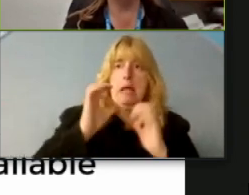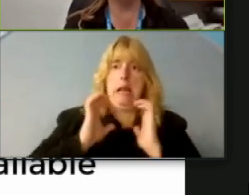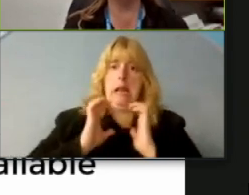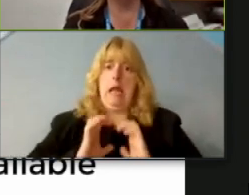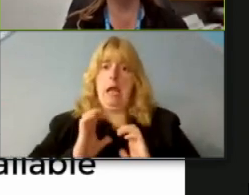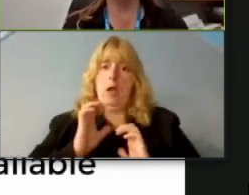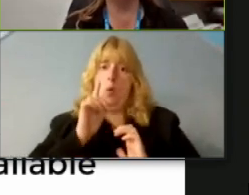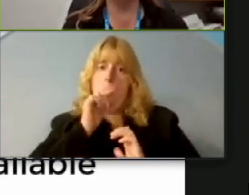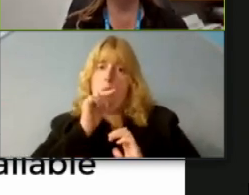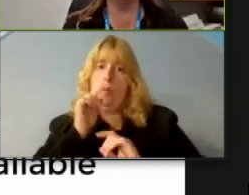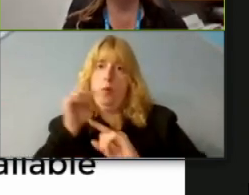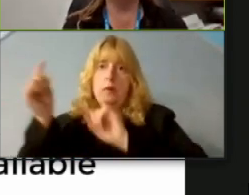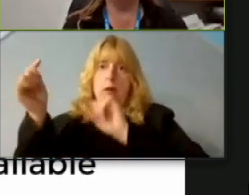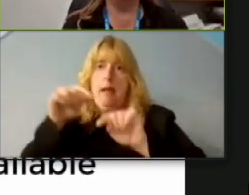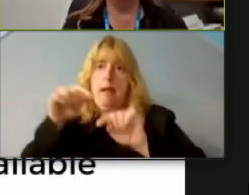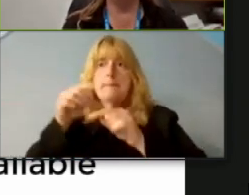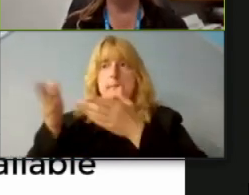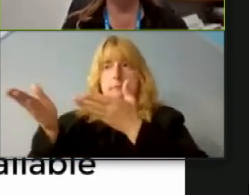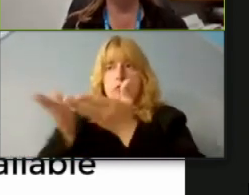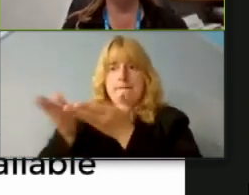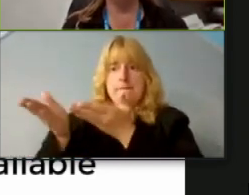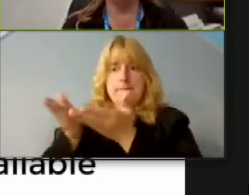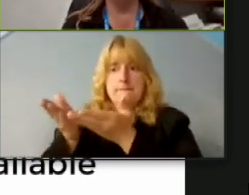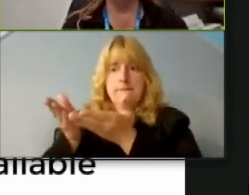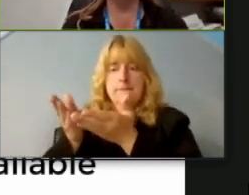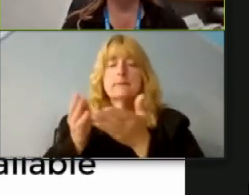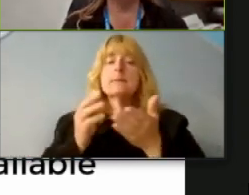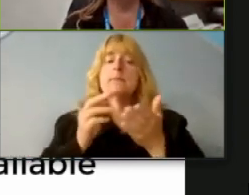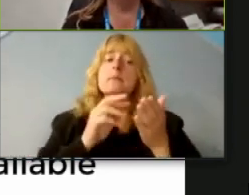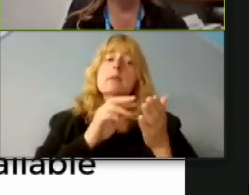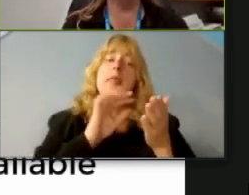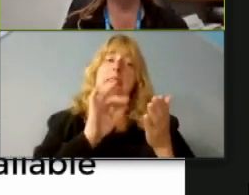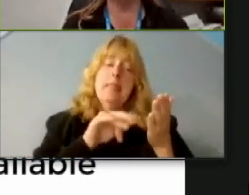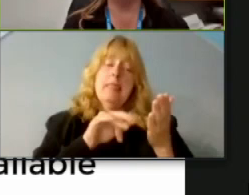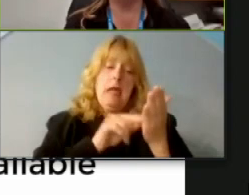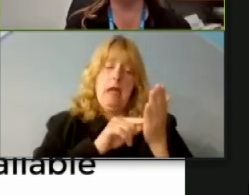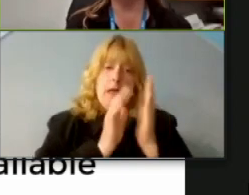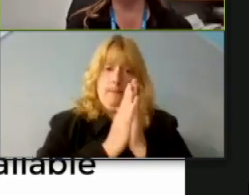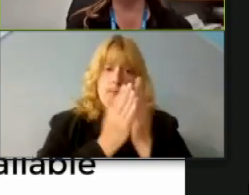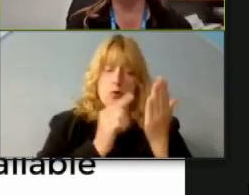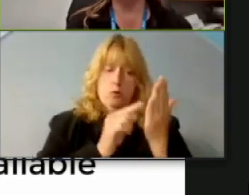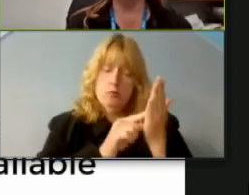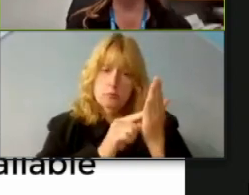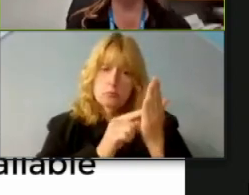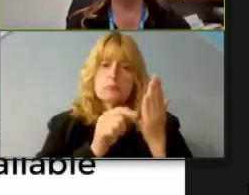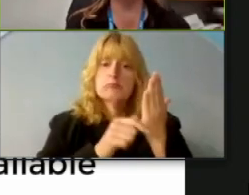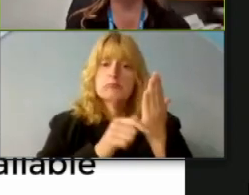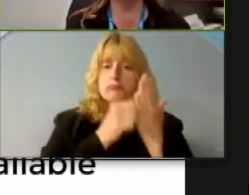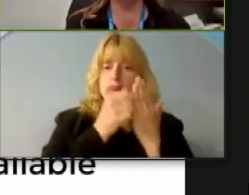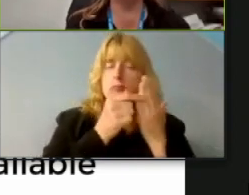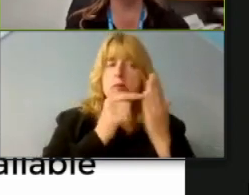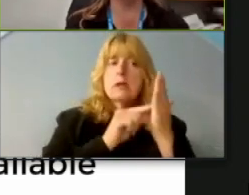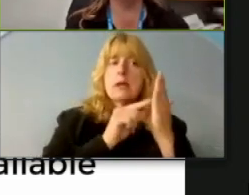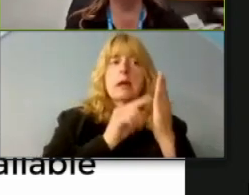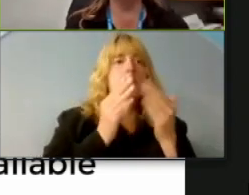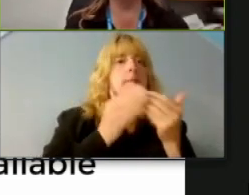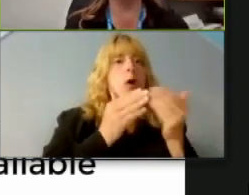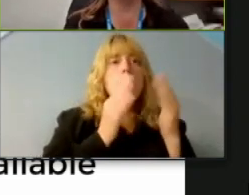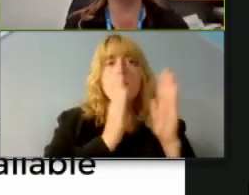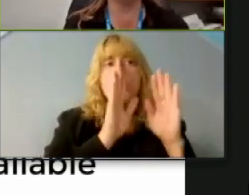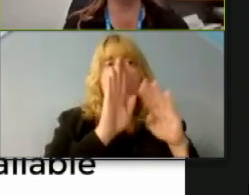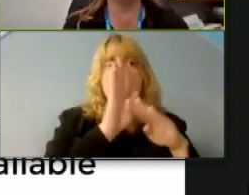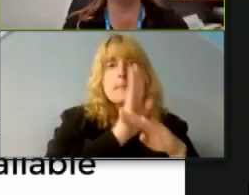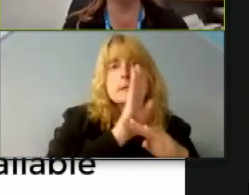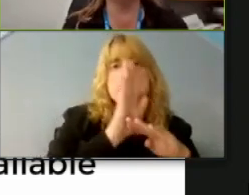Through that particular guidance publication, it doesn't matter whether or not you are a small business, camps,